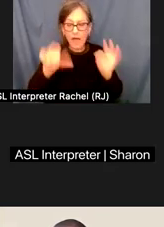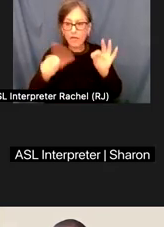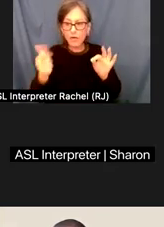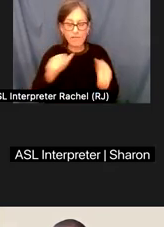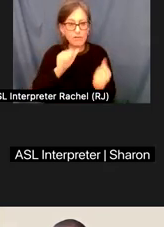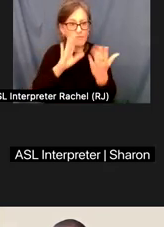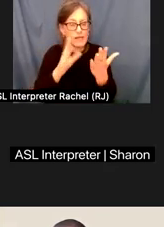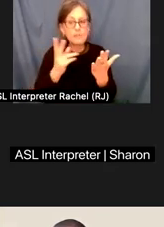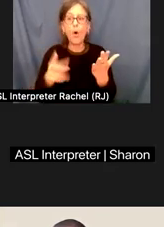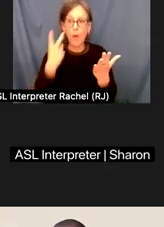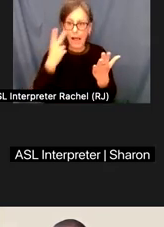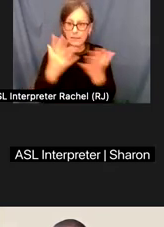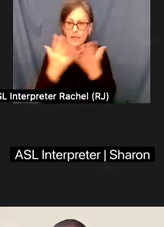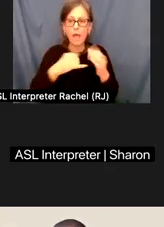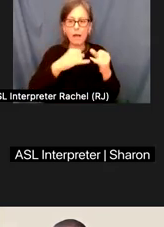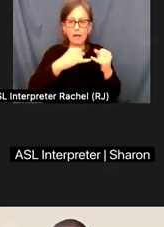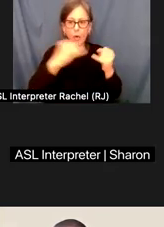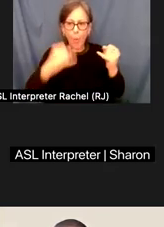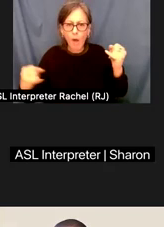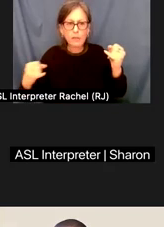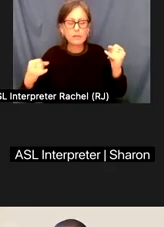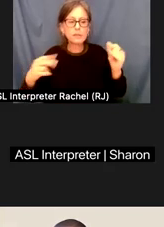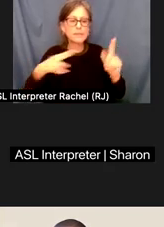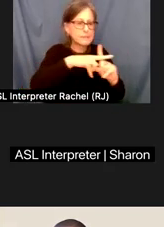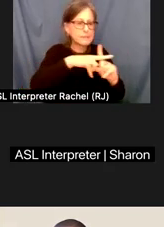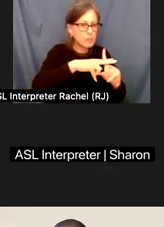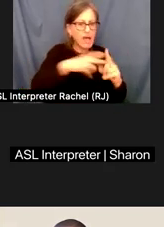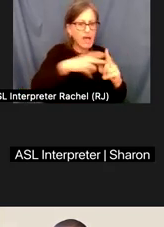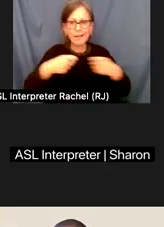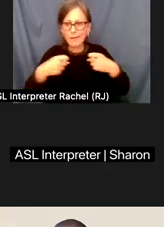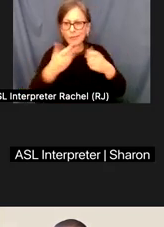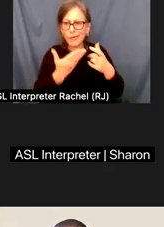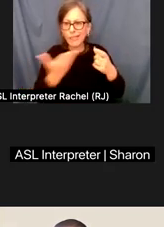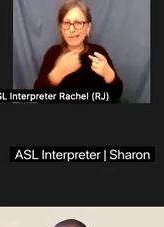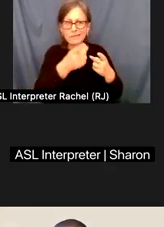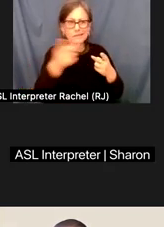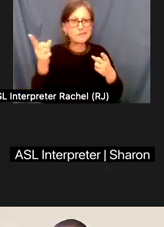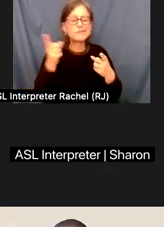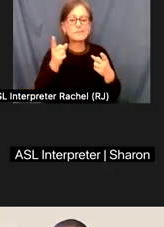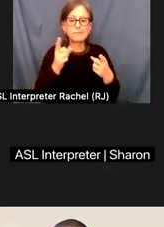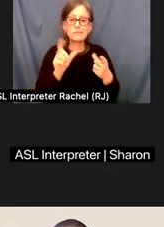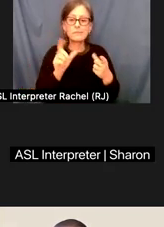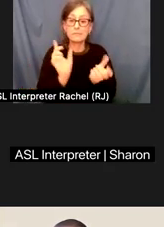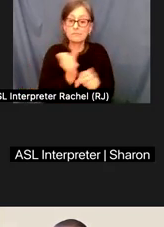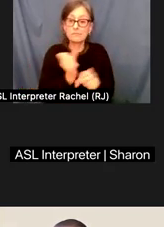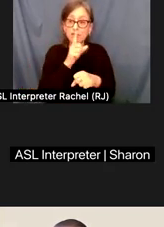a lot of extension cords. And other aspect of electrical outlets and cords is, making sure